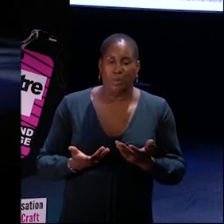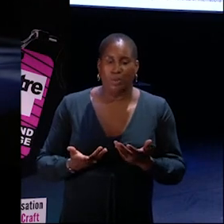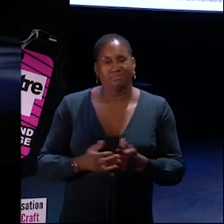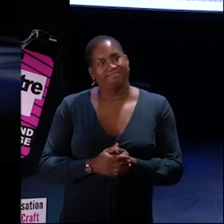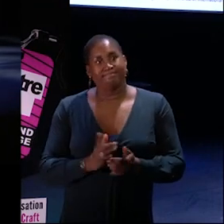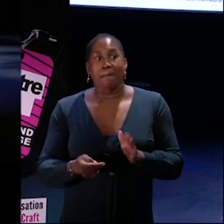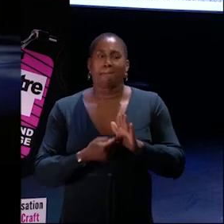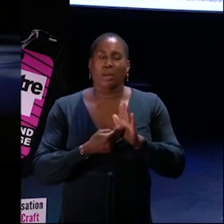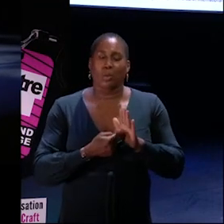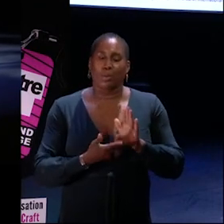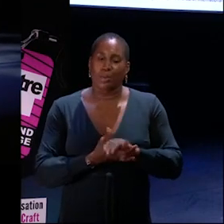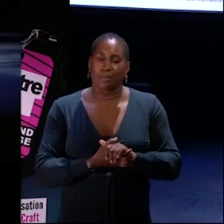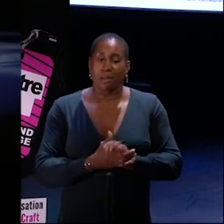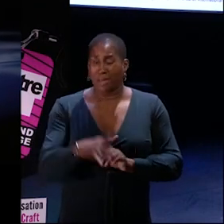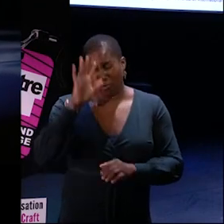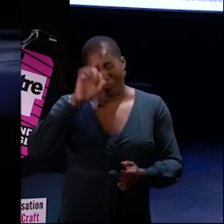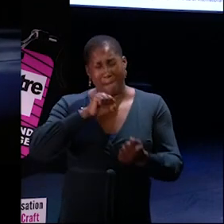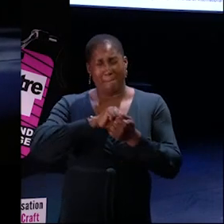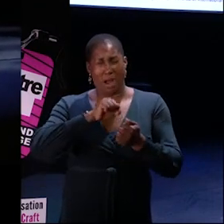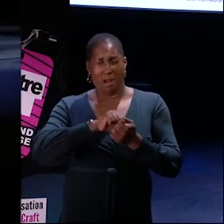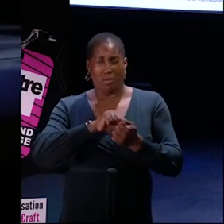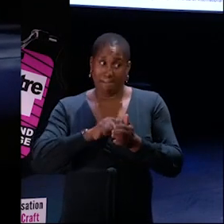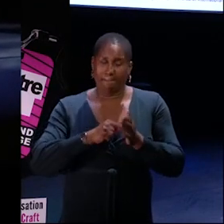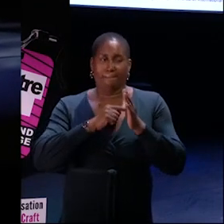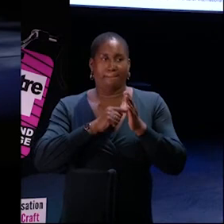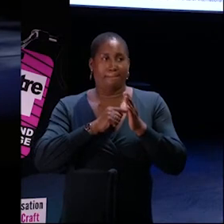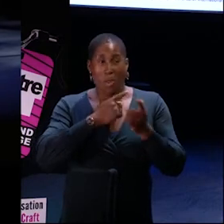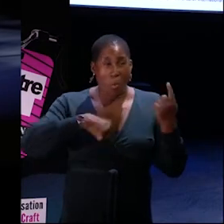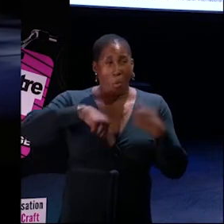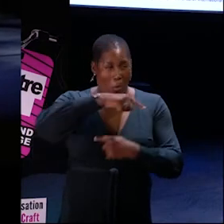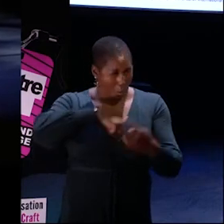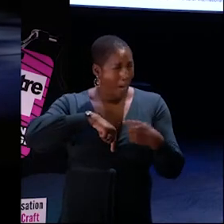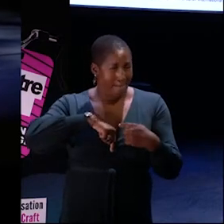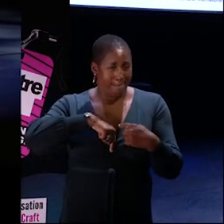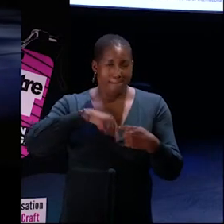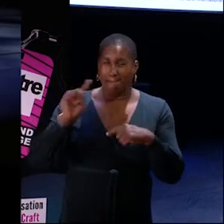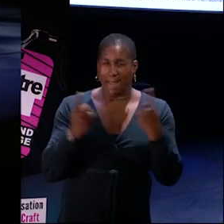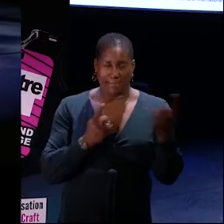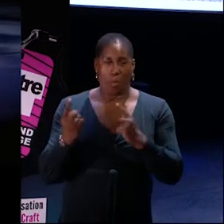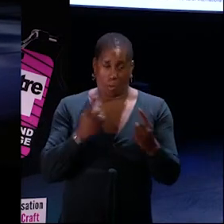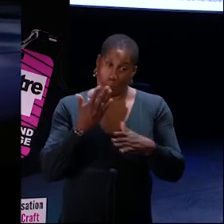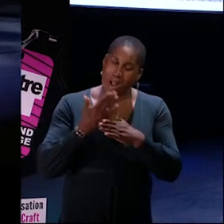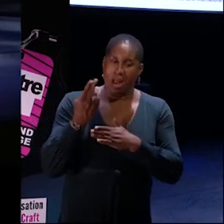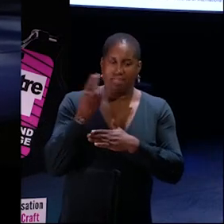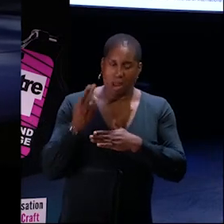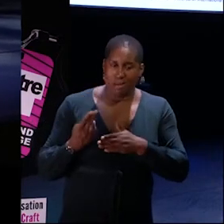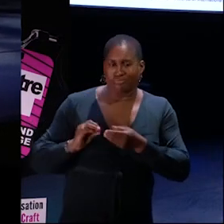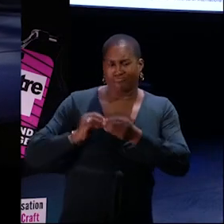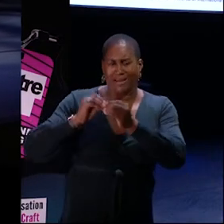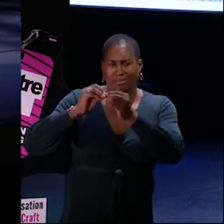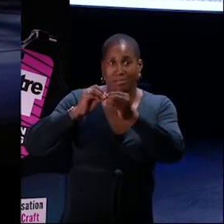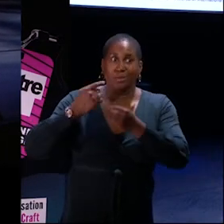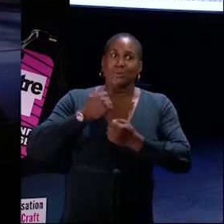And most importantly, it's about remembering that as people working in the arts, we have a capacity to tell